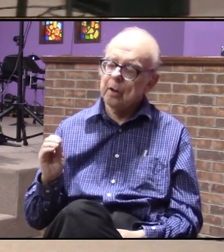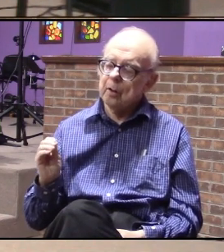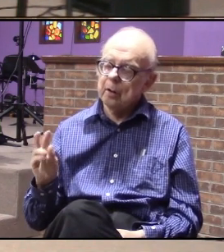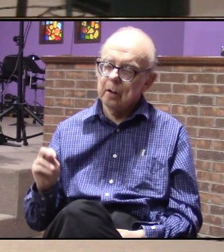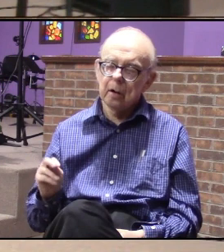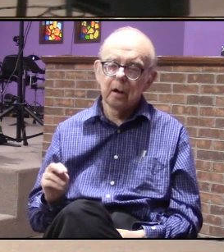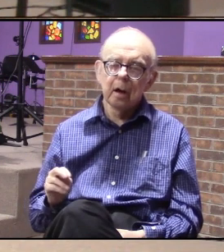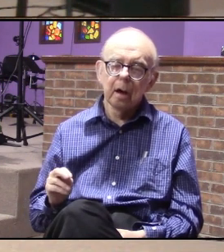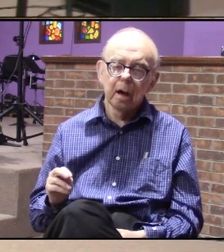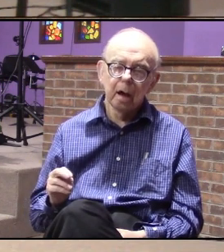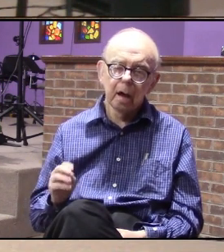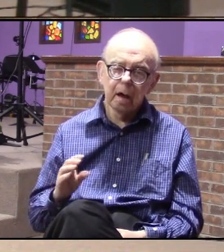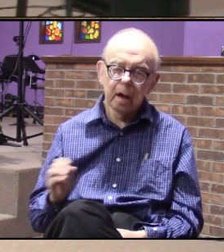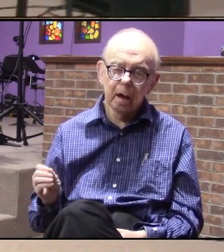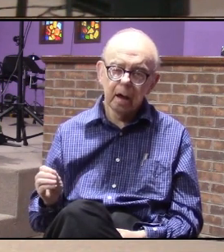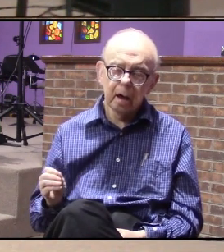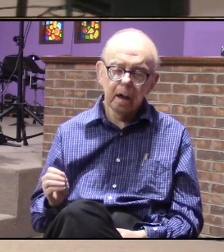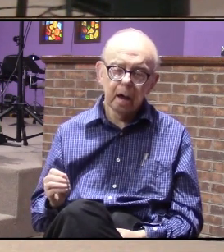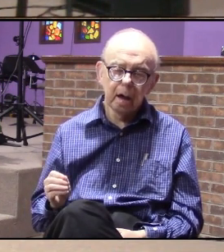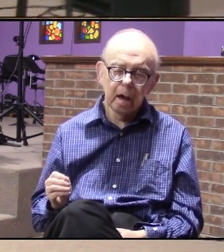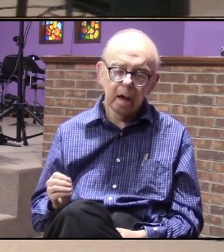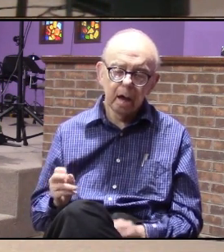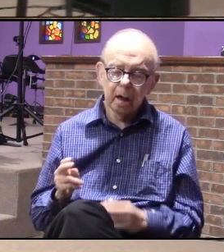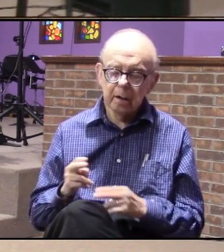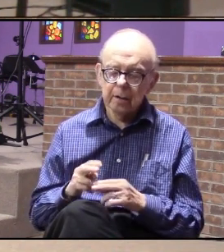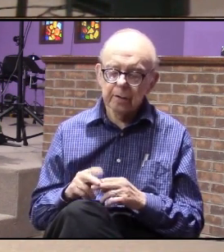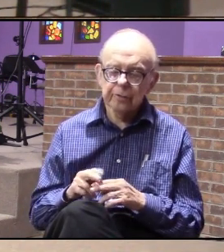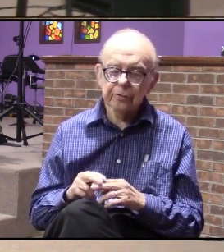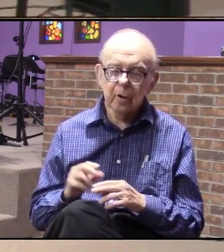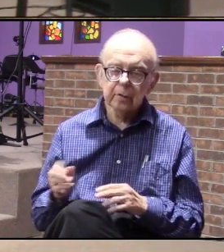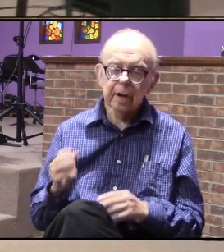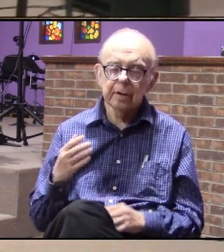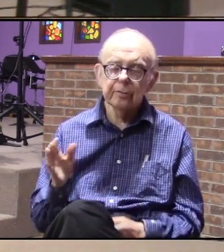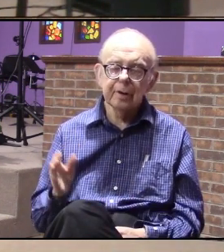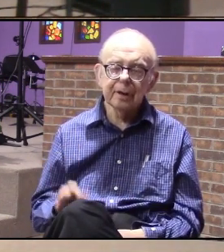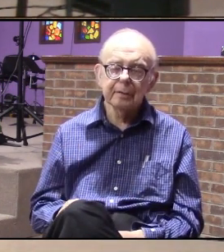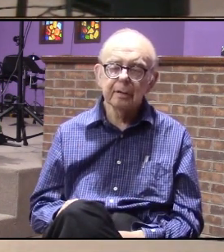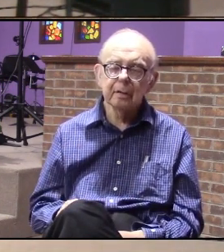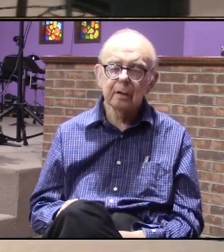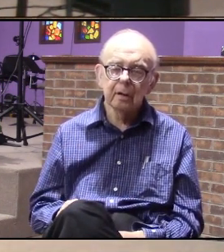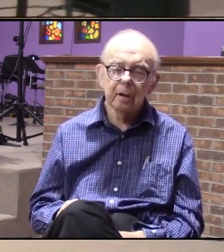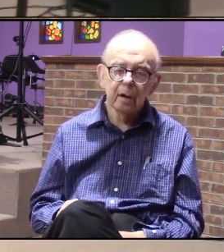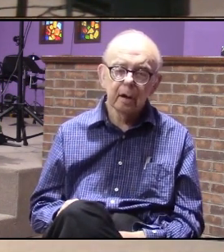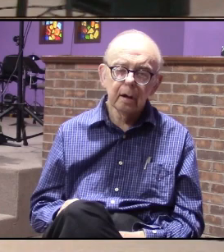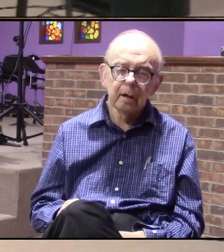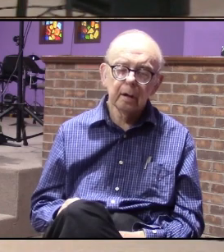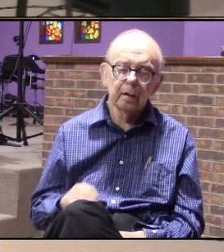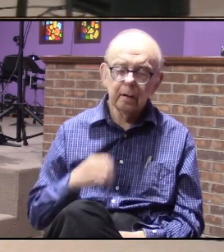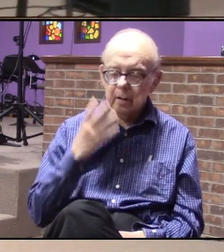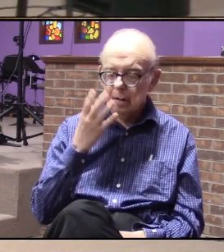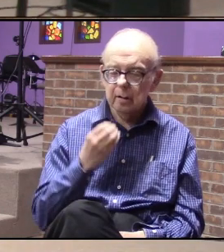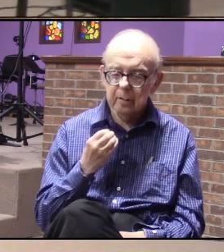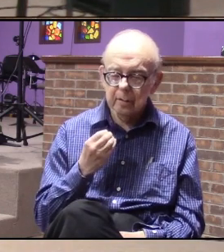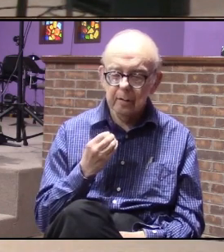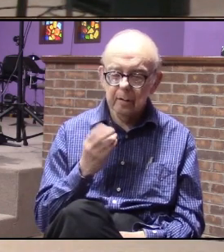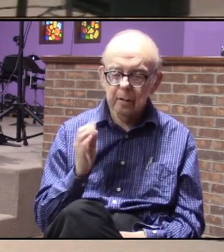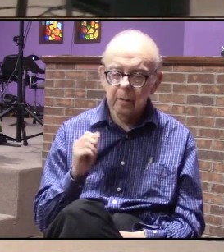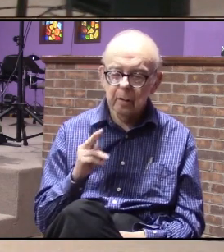It's a baboon, a salt, and a tree. In Africa, the Bushmen,